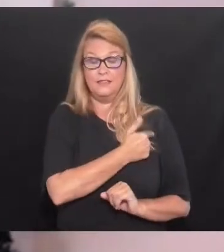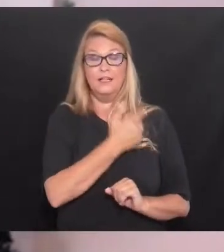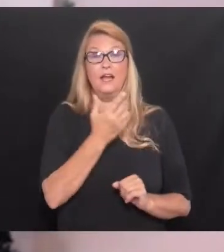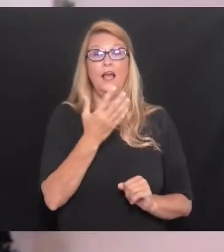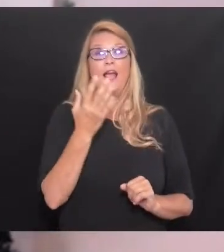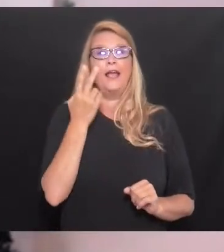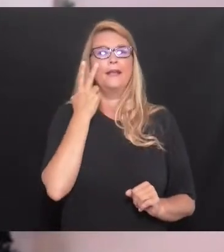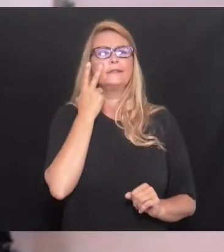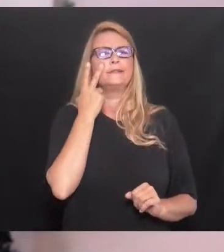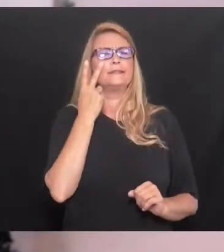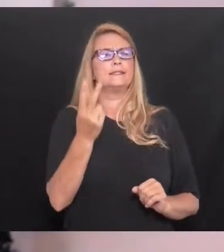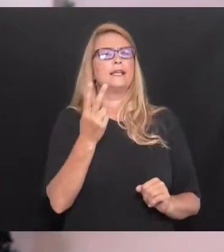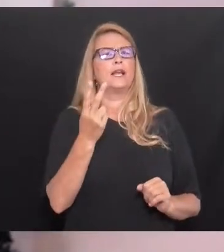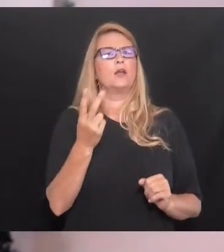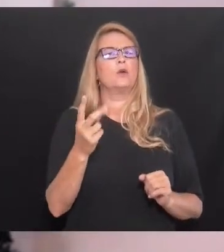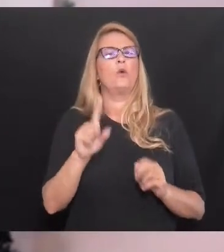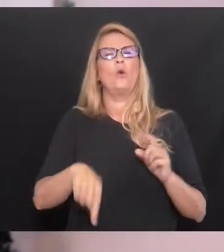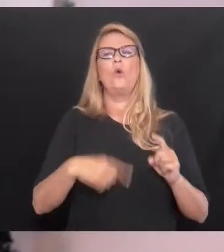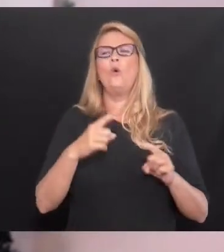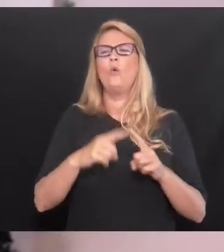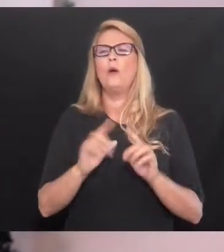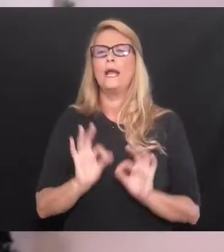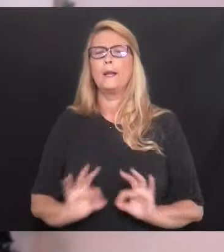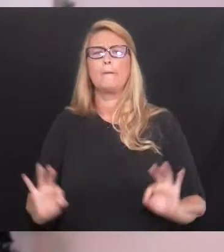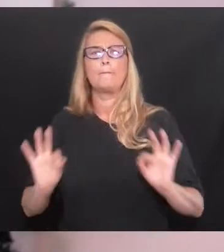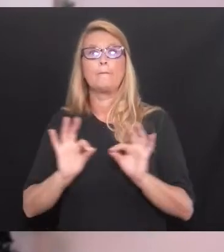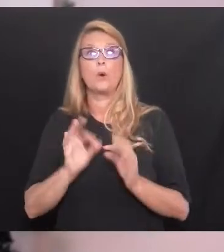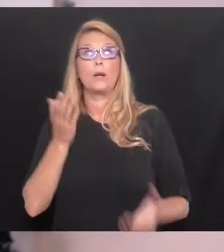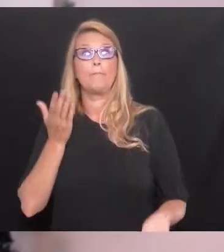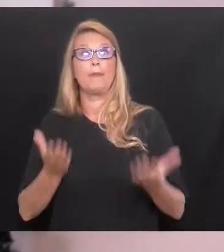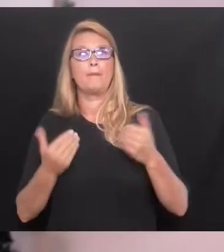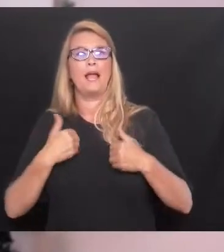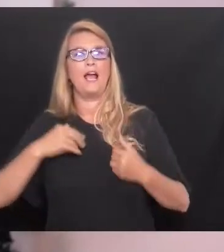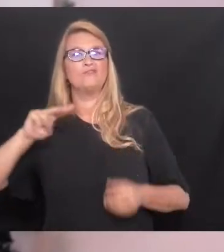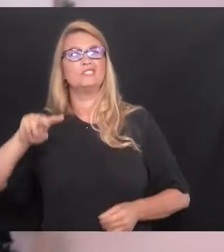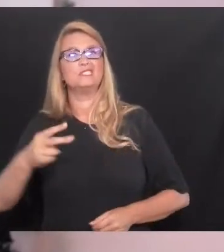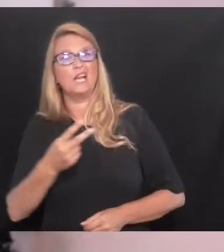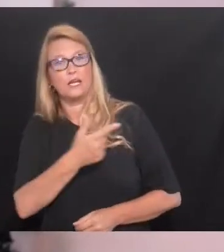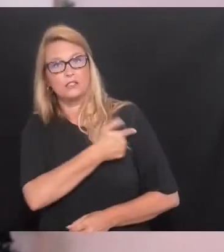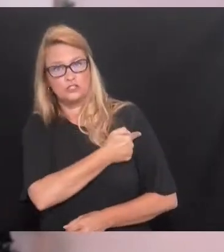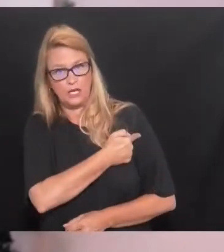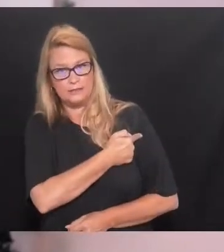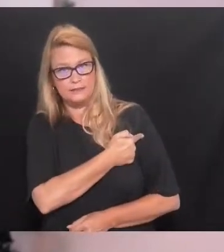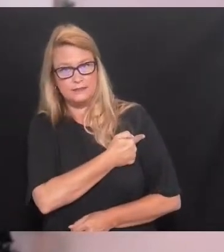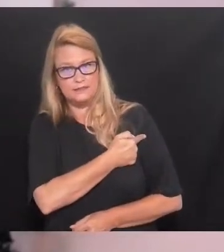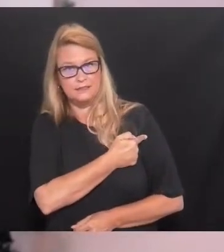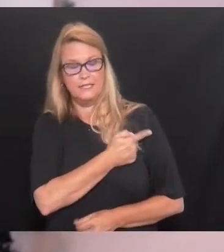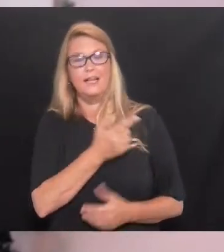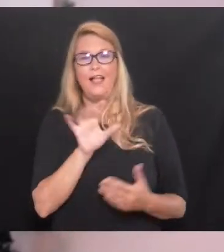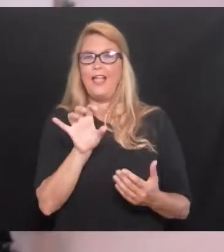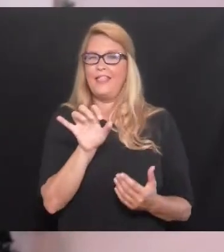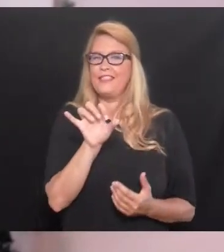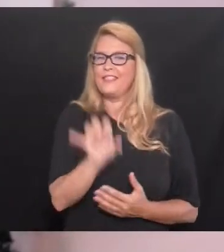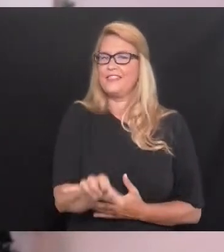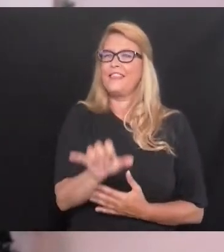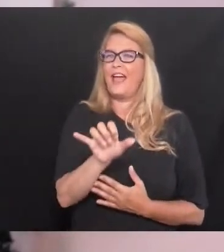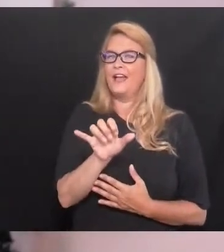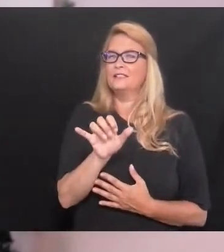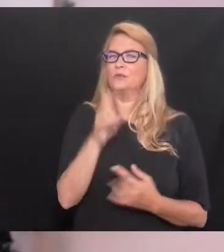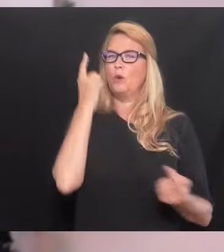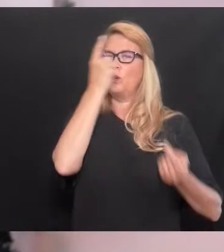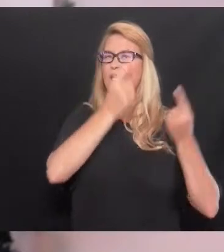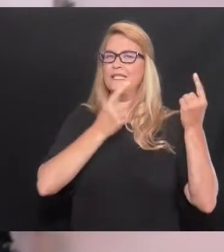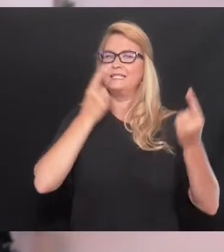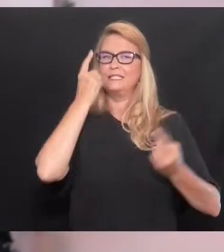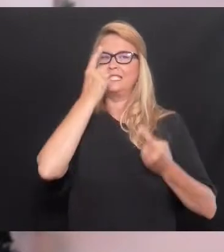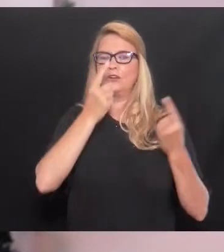determination when it might be wise to either consider another vaccination, which the country of Israel is considering right now, or